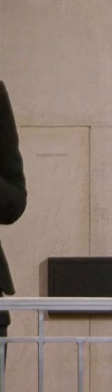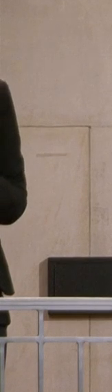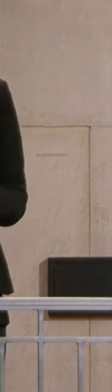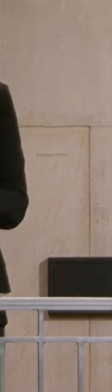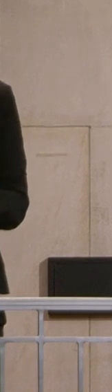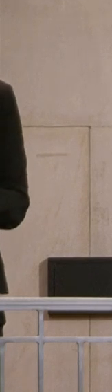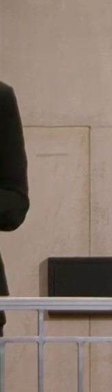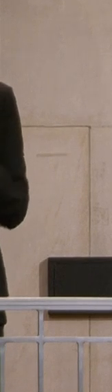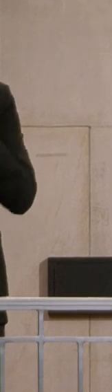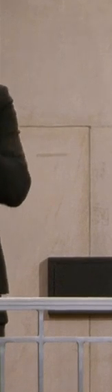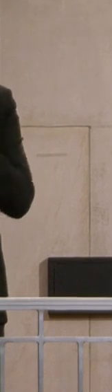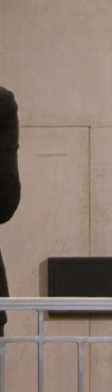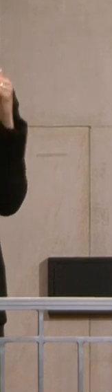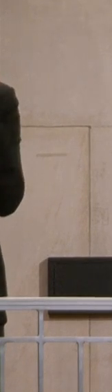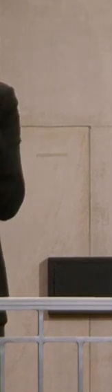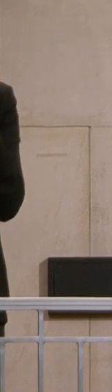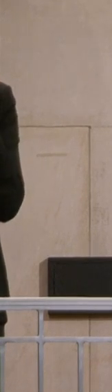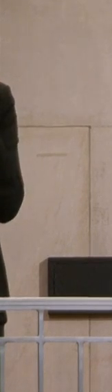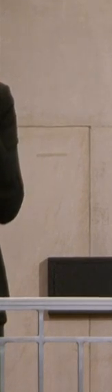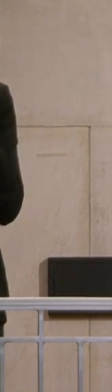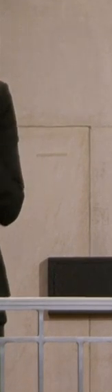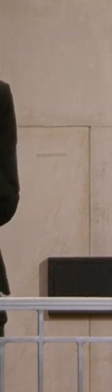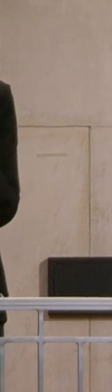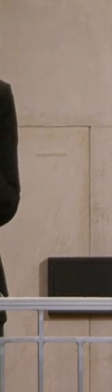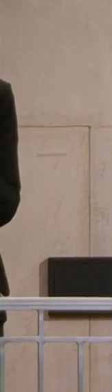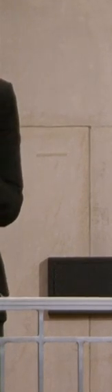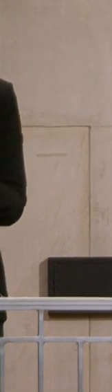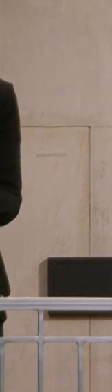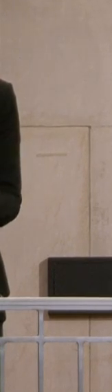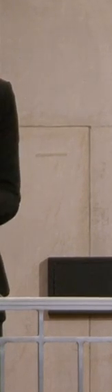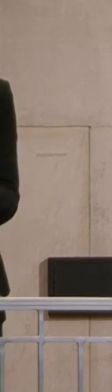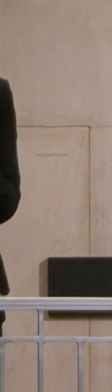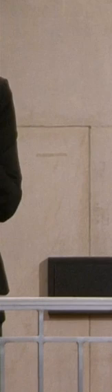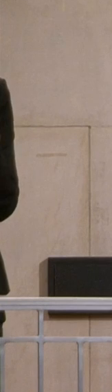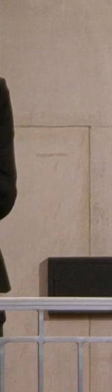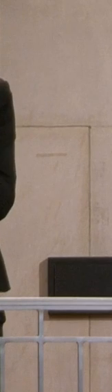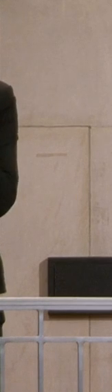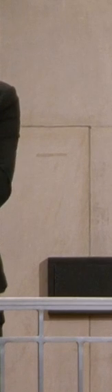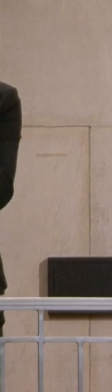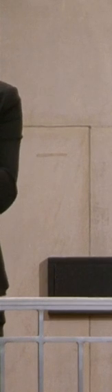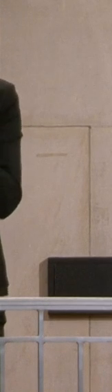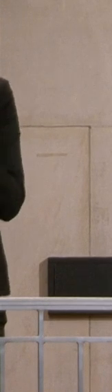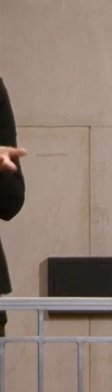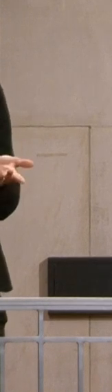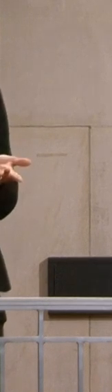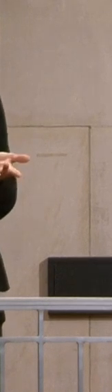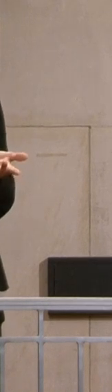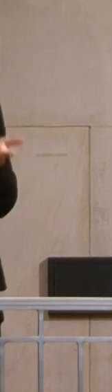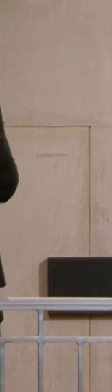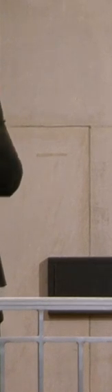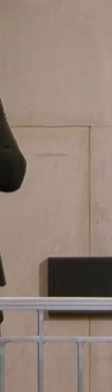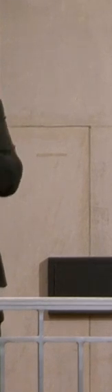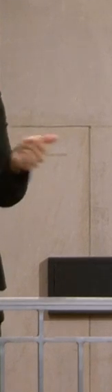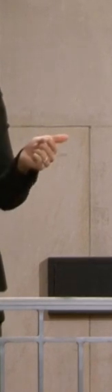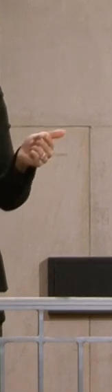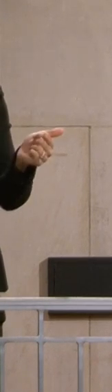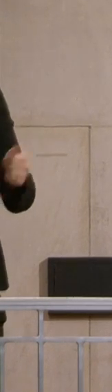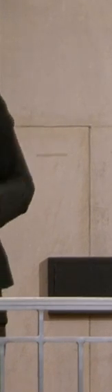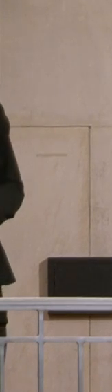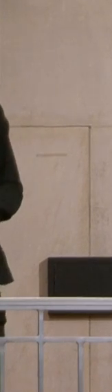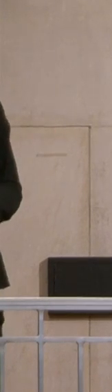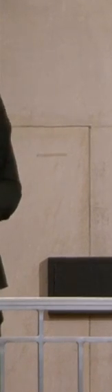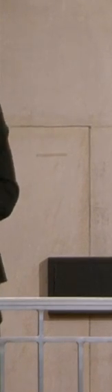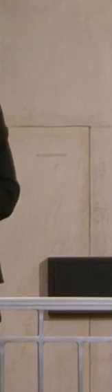has never been easy, no matter who has carried the banner. And it's up to all of us in the days ahead to stand up